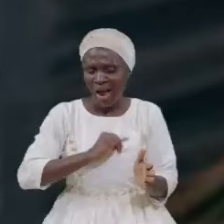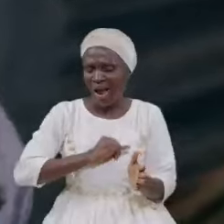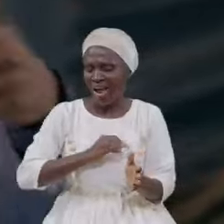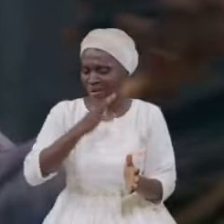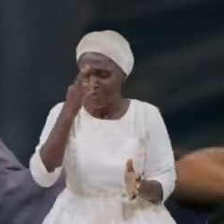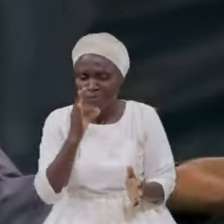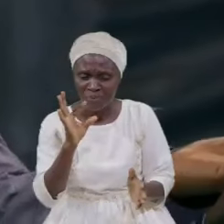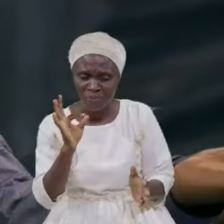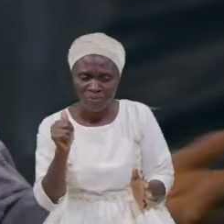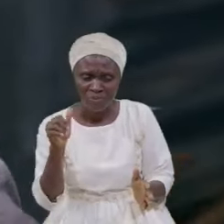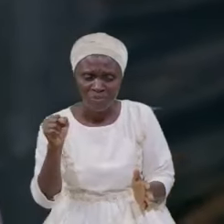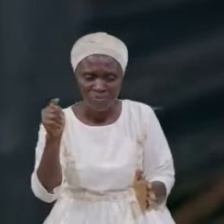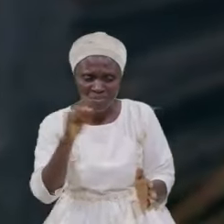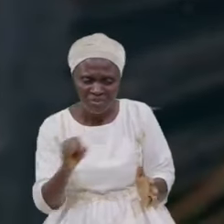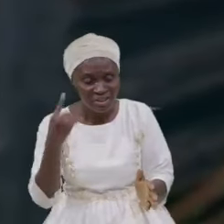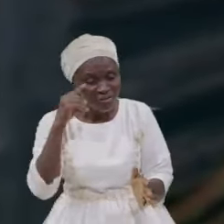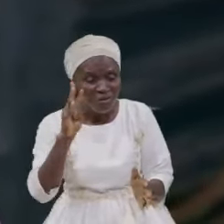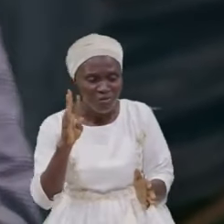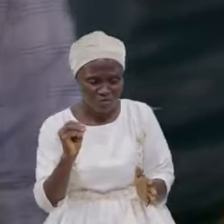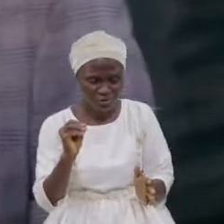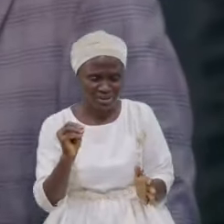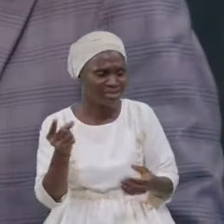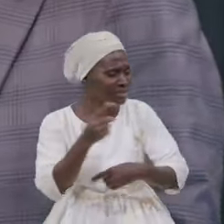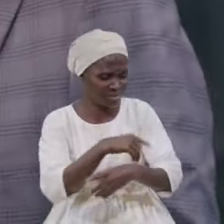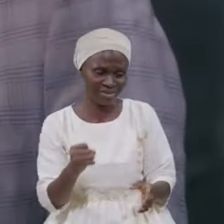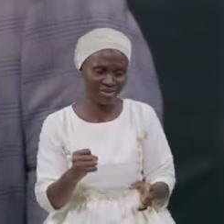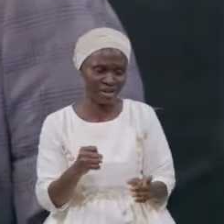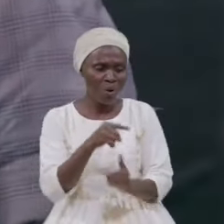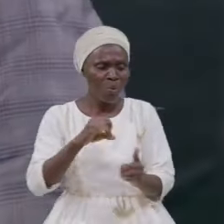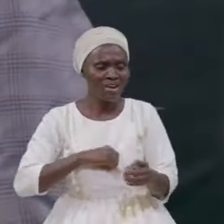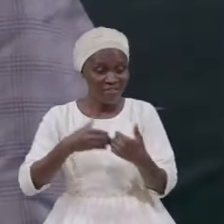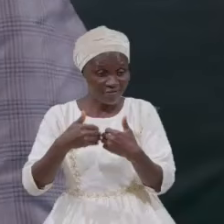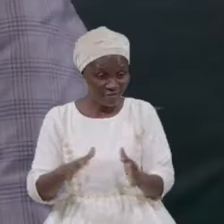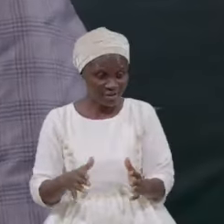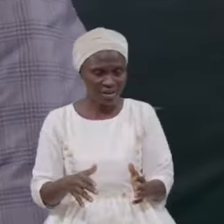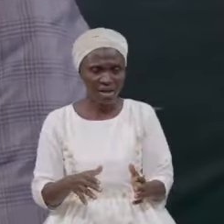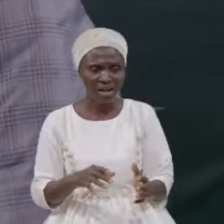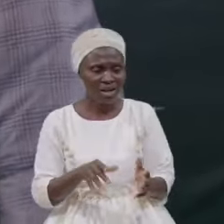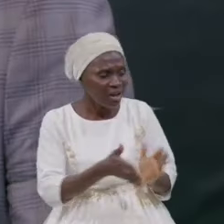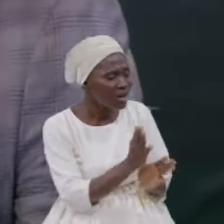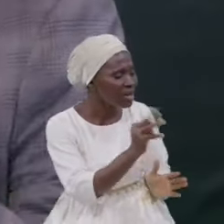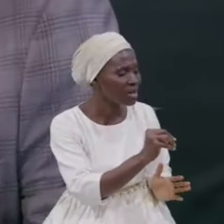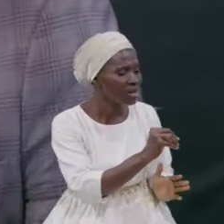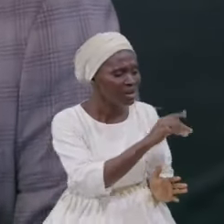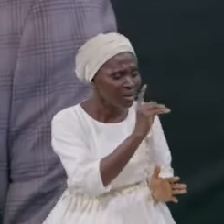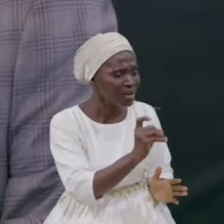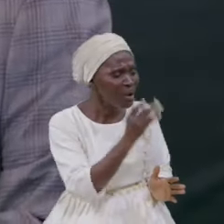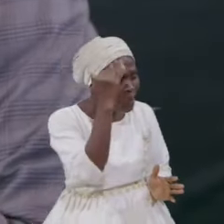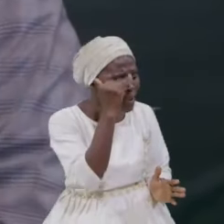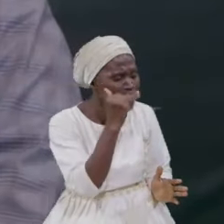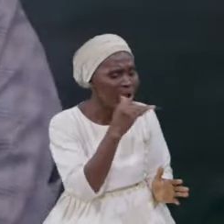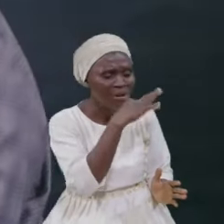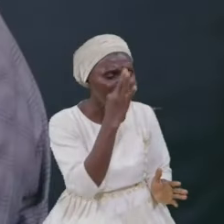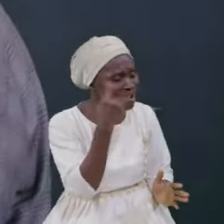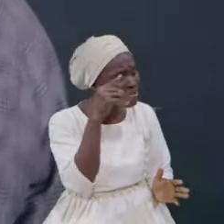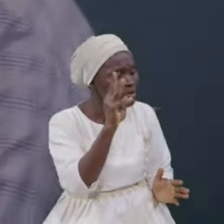I said, what were you fasting for 40 days? He said, I wanted power. Power to raise the dead. Power to heal the